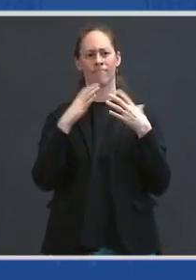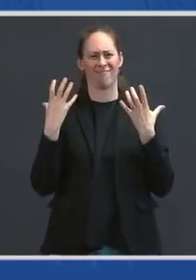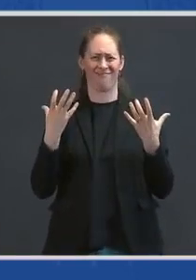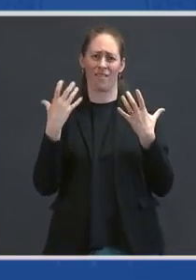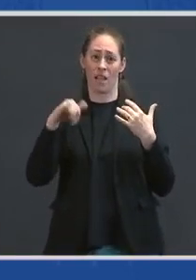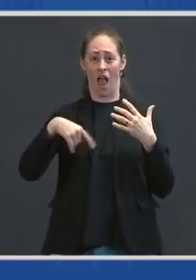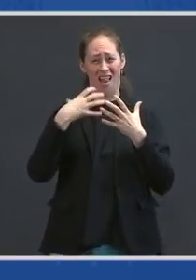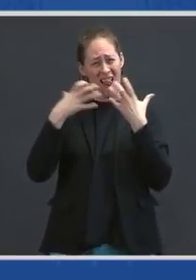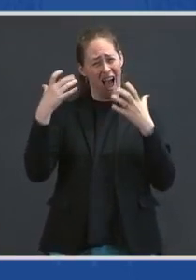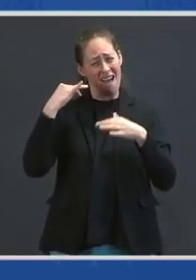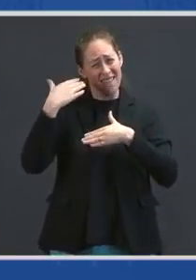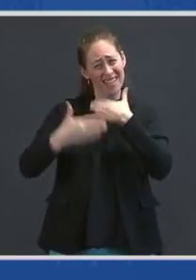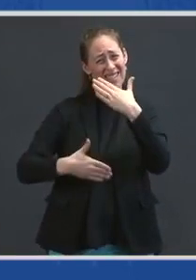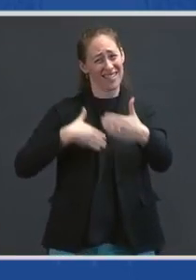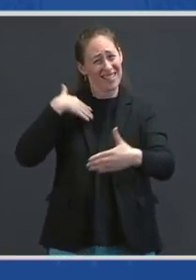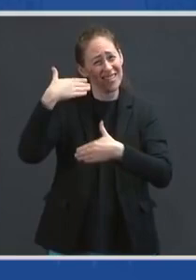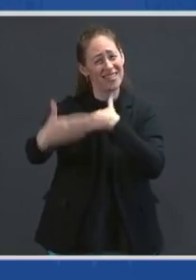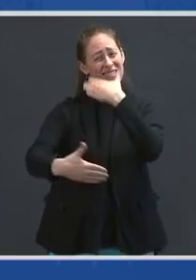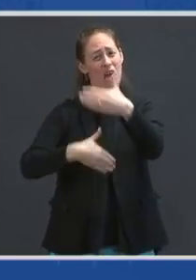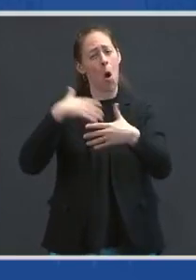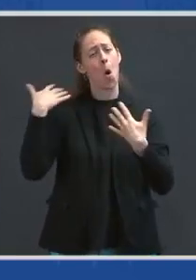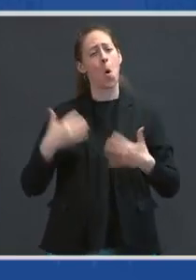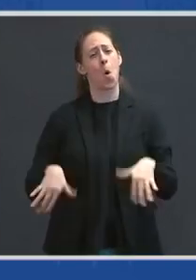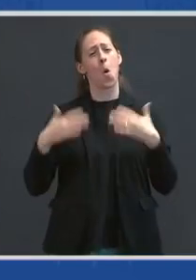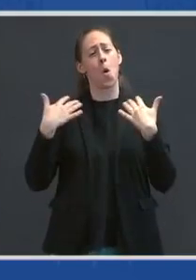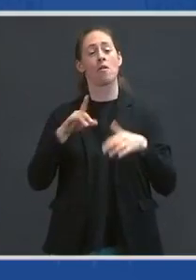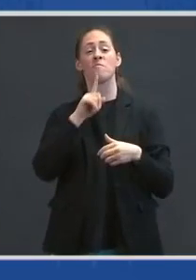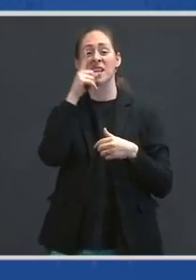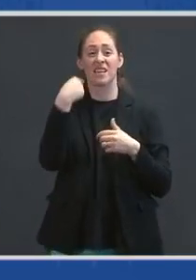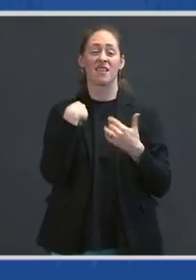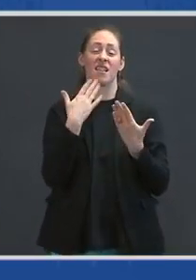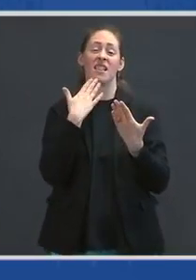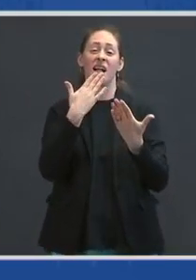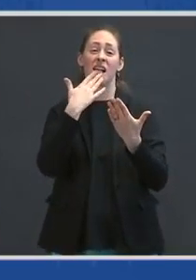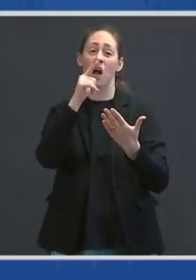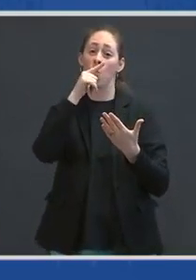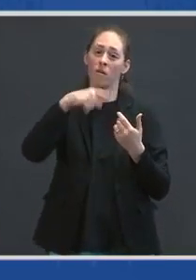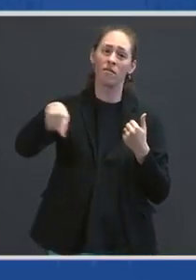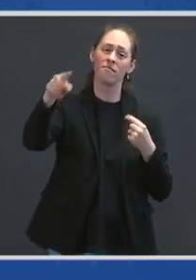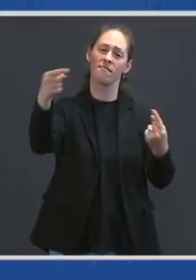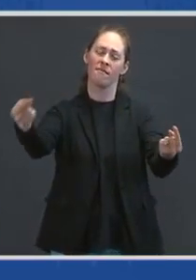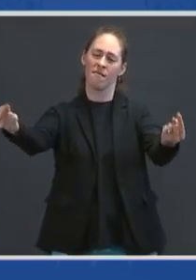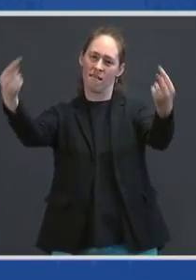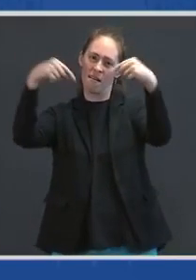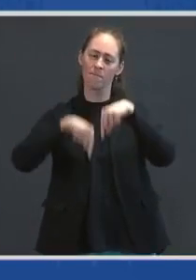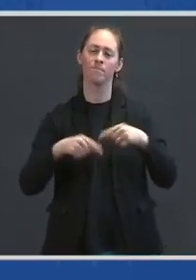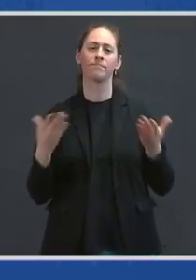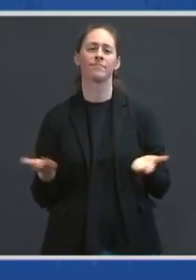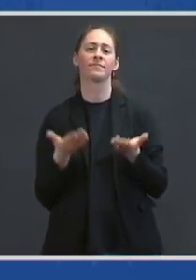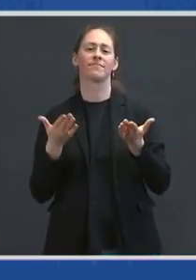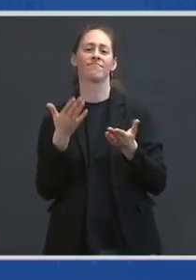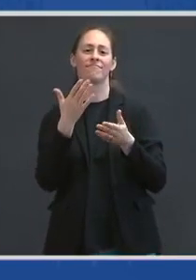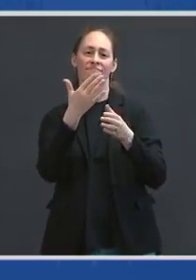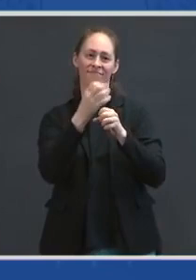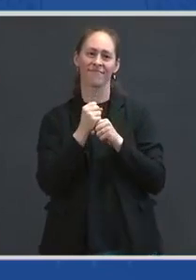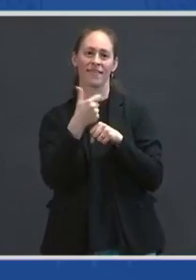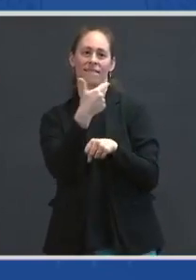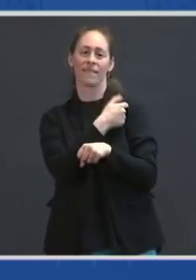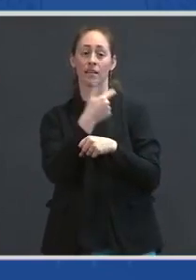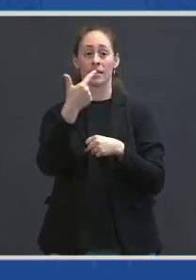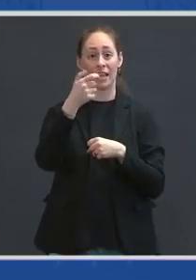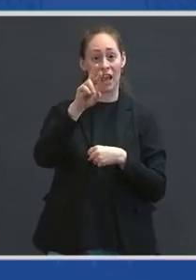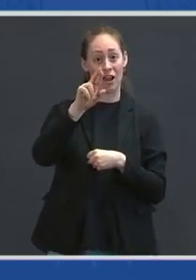I'm thankful to the folks here today for getting their vaccine shots. Gerald Bunn, and